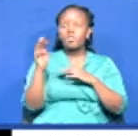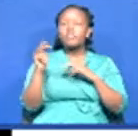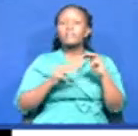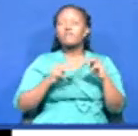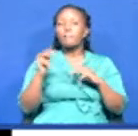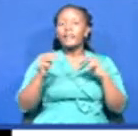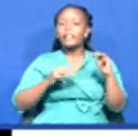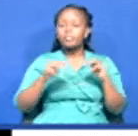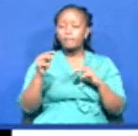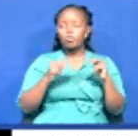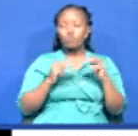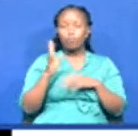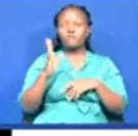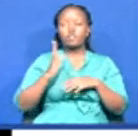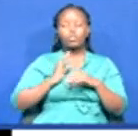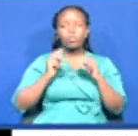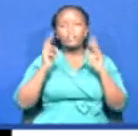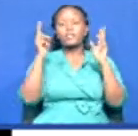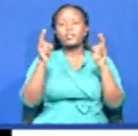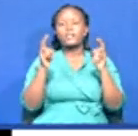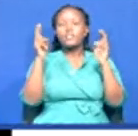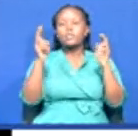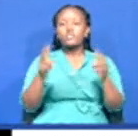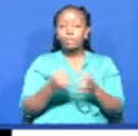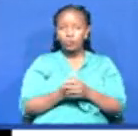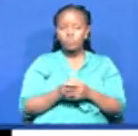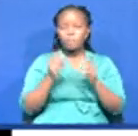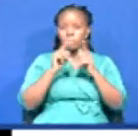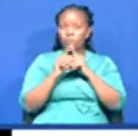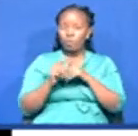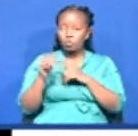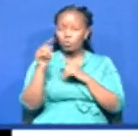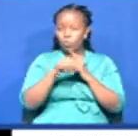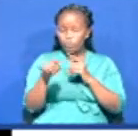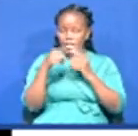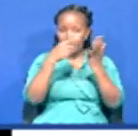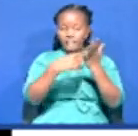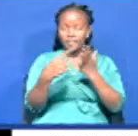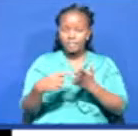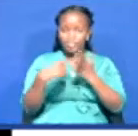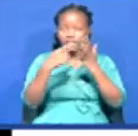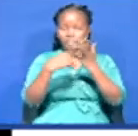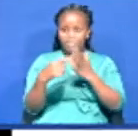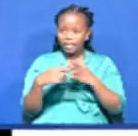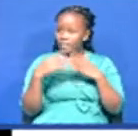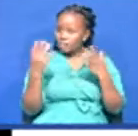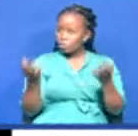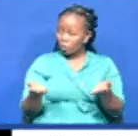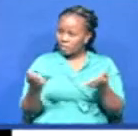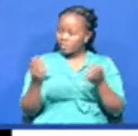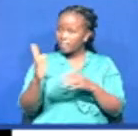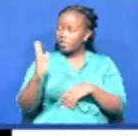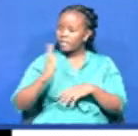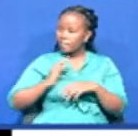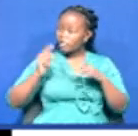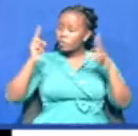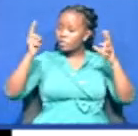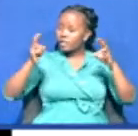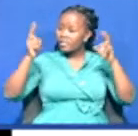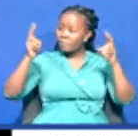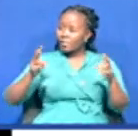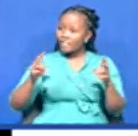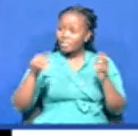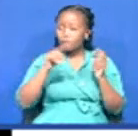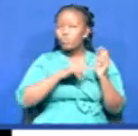security matters. And what we are discussing today is a security matter, that we don't want